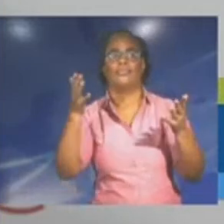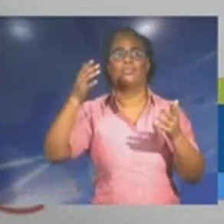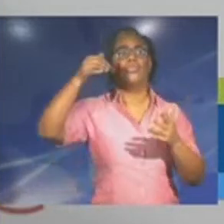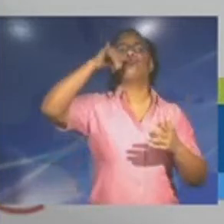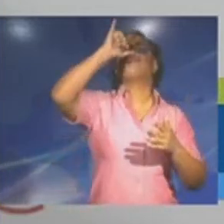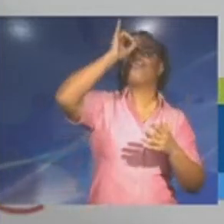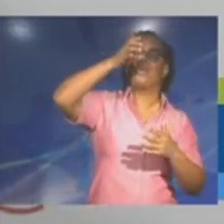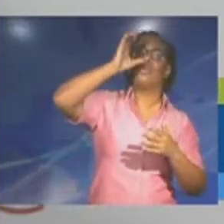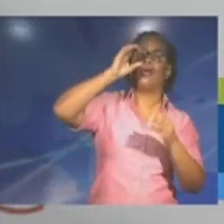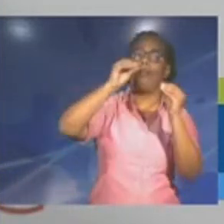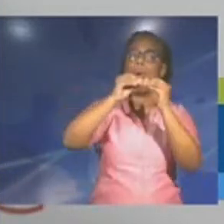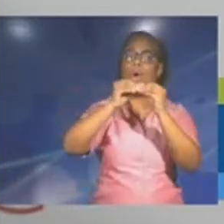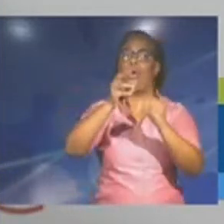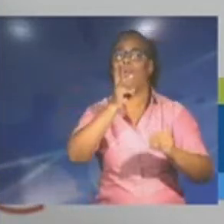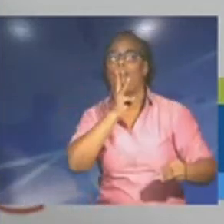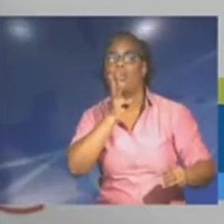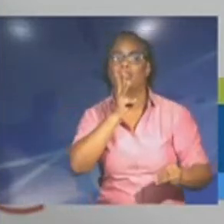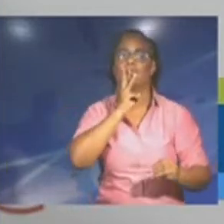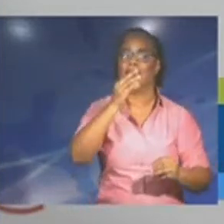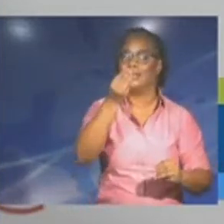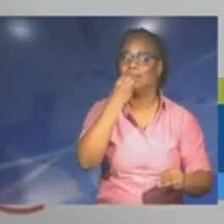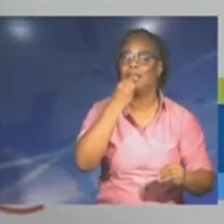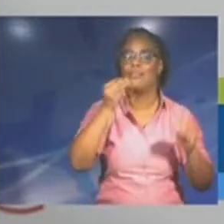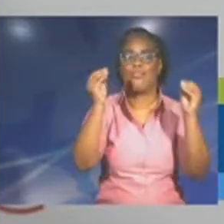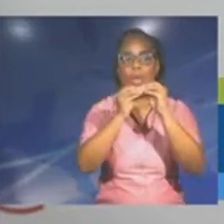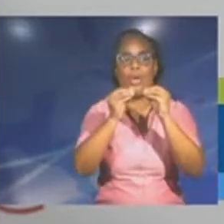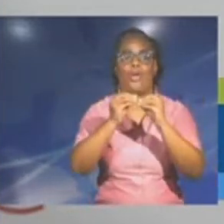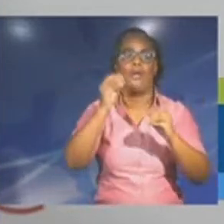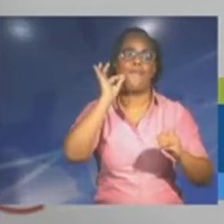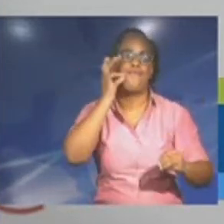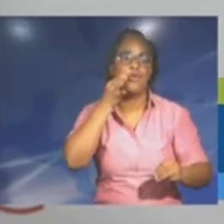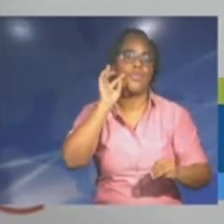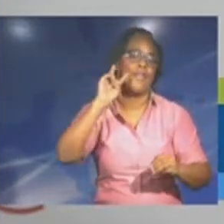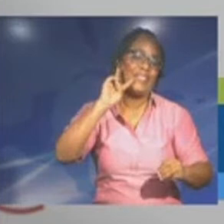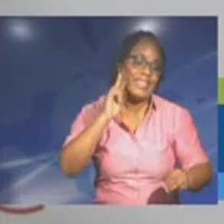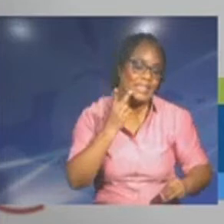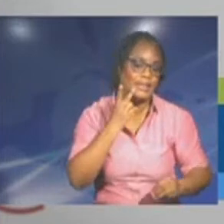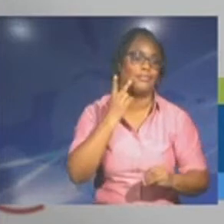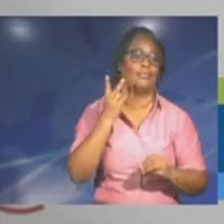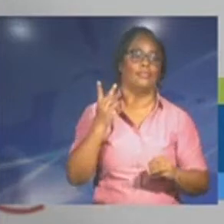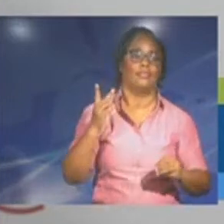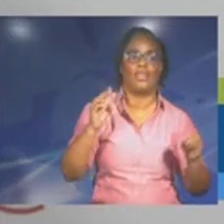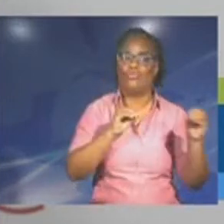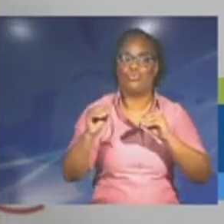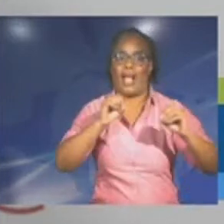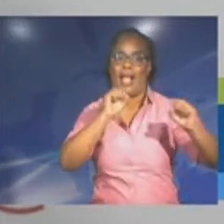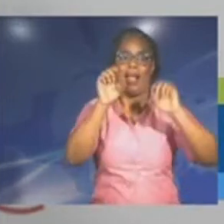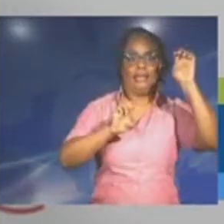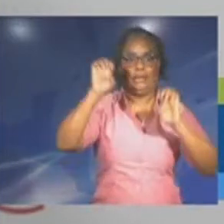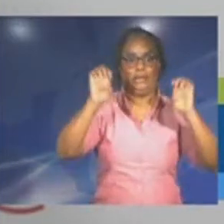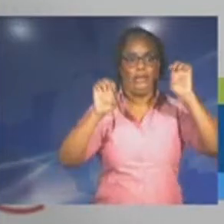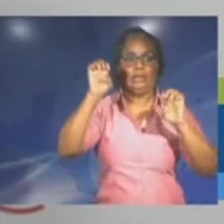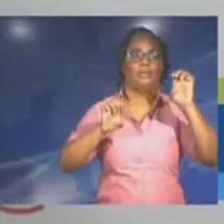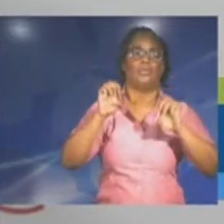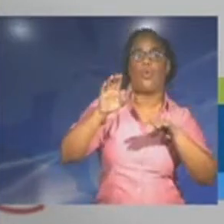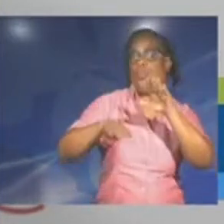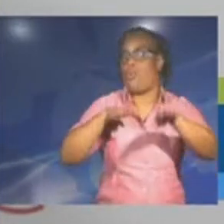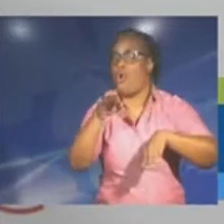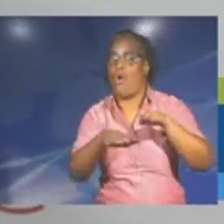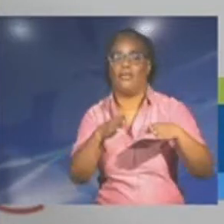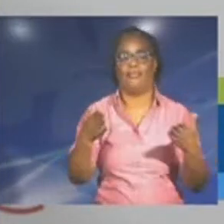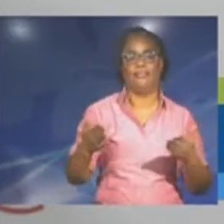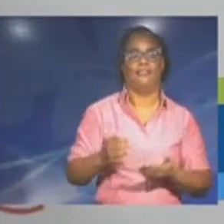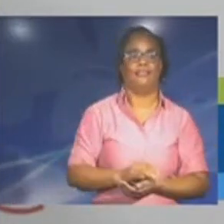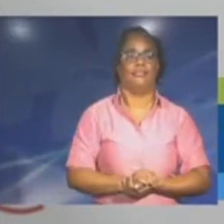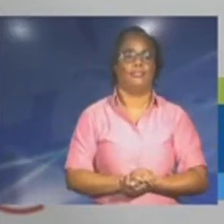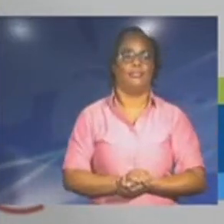active. So these are some of the statistics that we have coming out of this. We are paying particular attention to